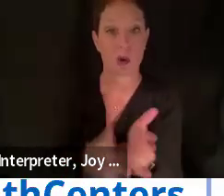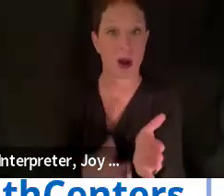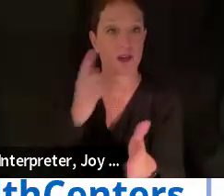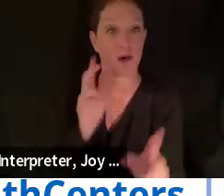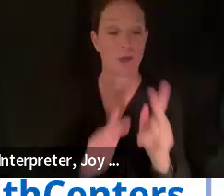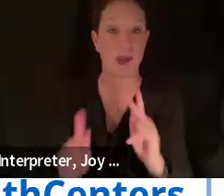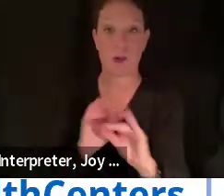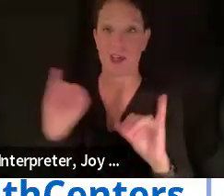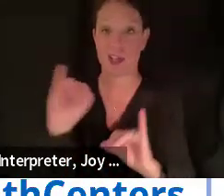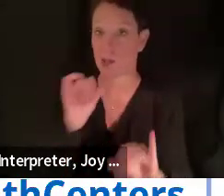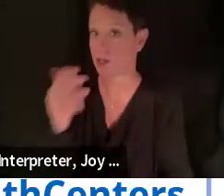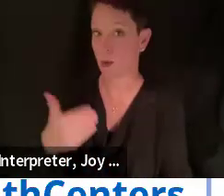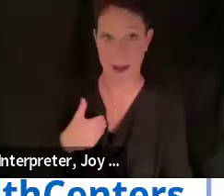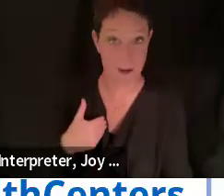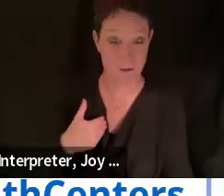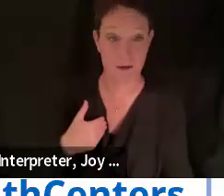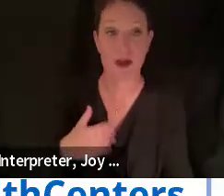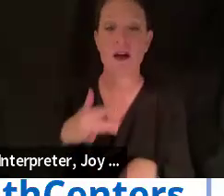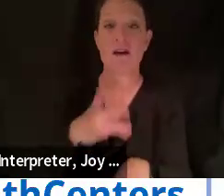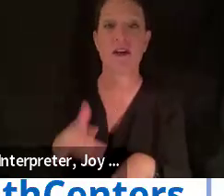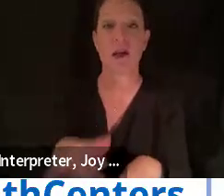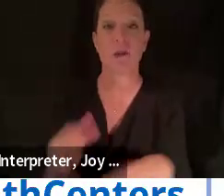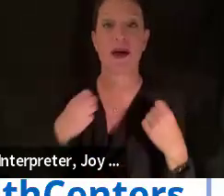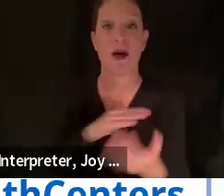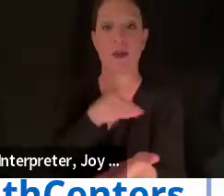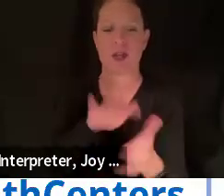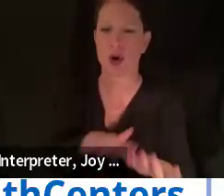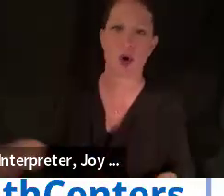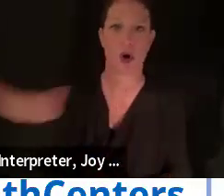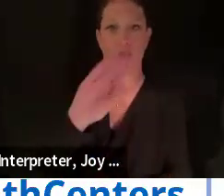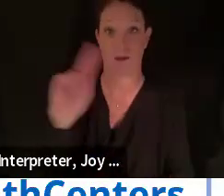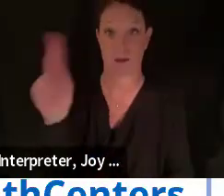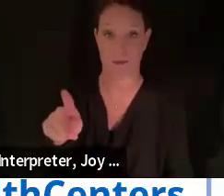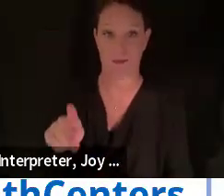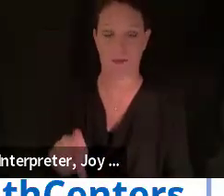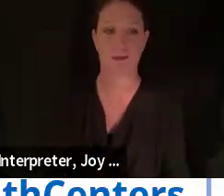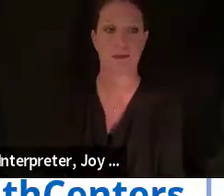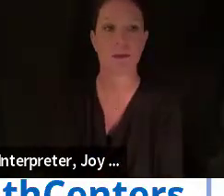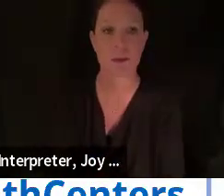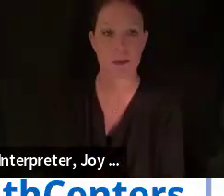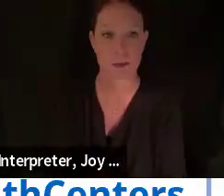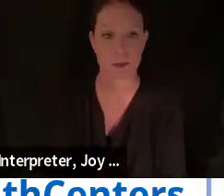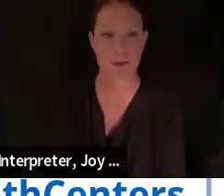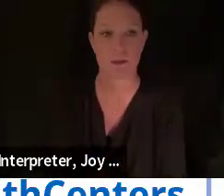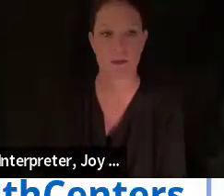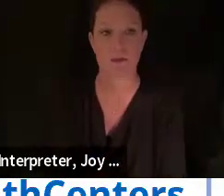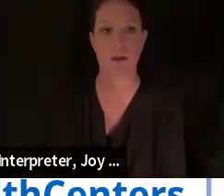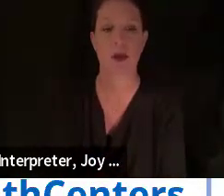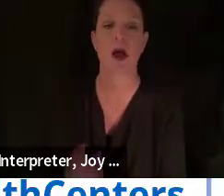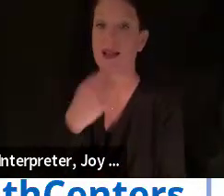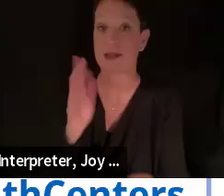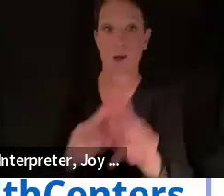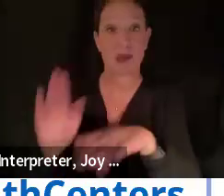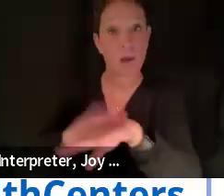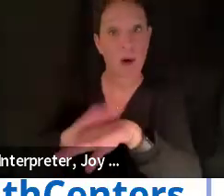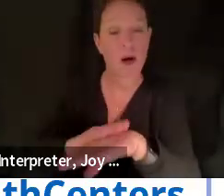people without insurance and are available at health centers around the city. But one thing we like to tell individuals is please be sure